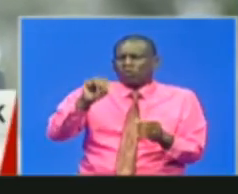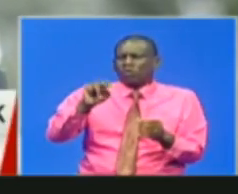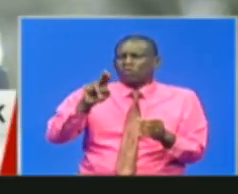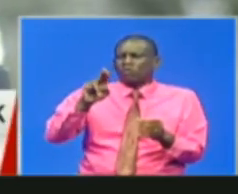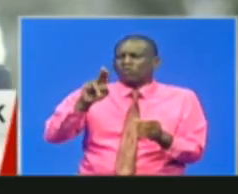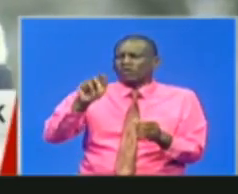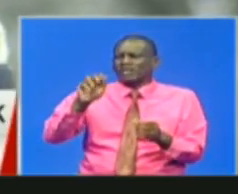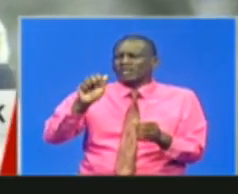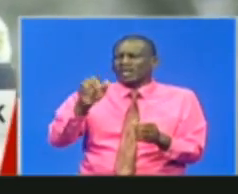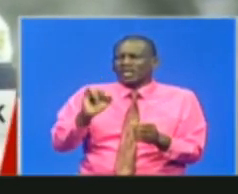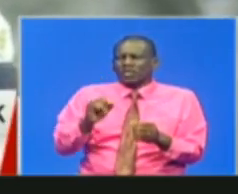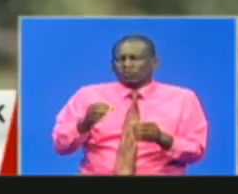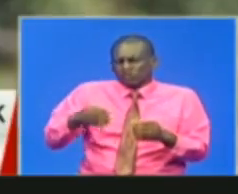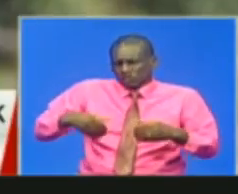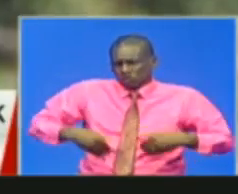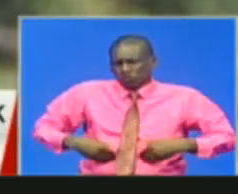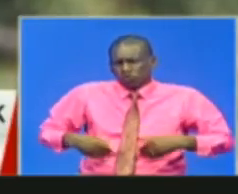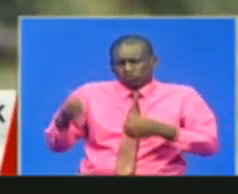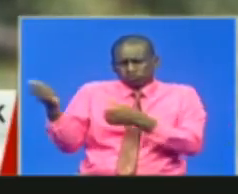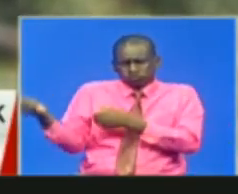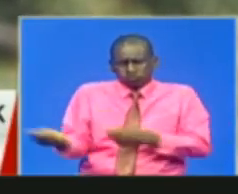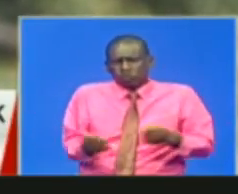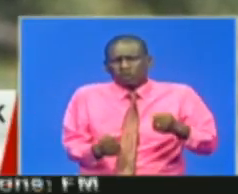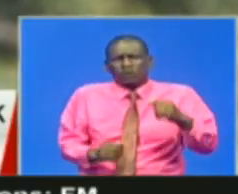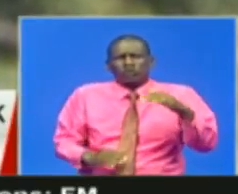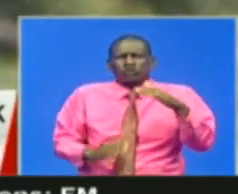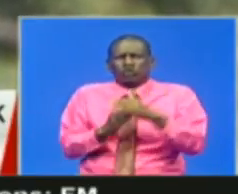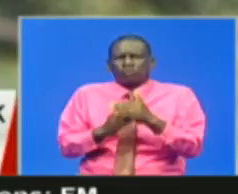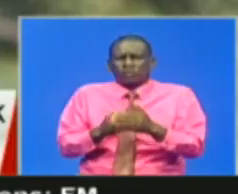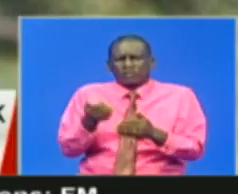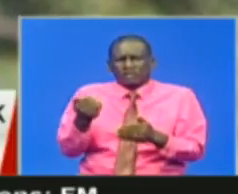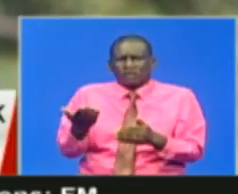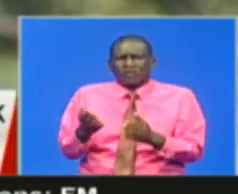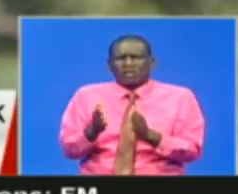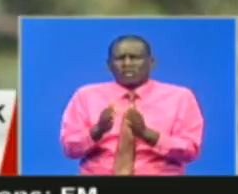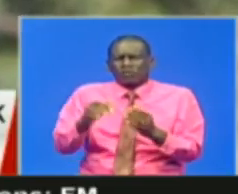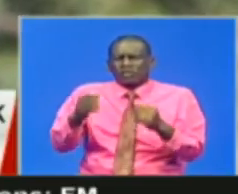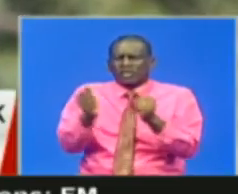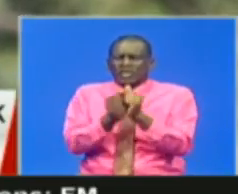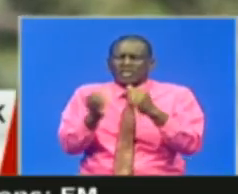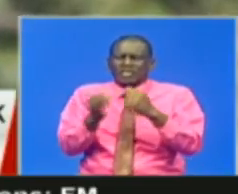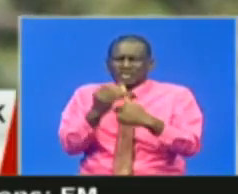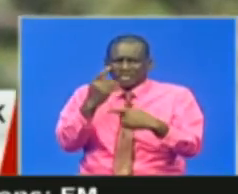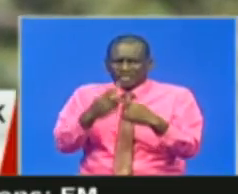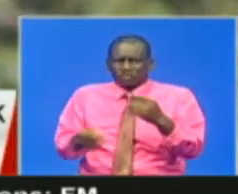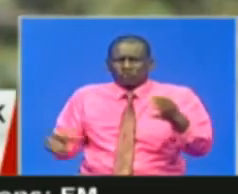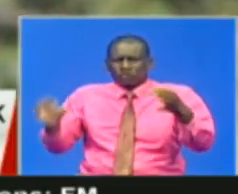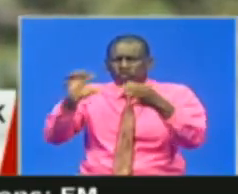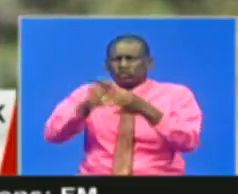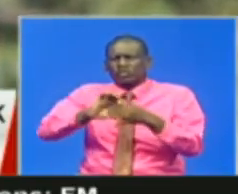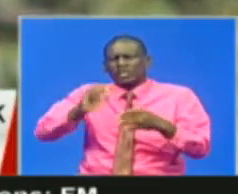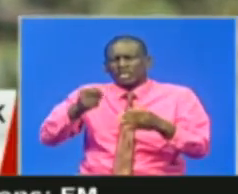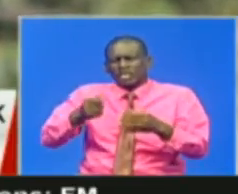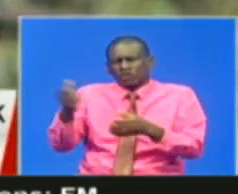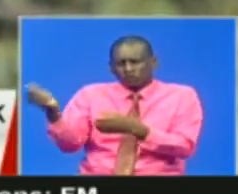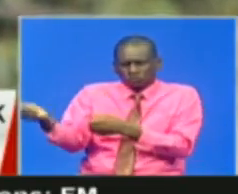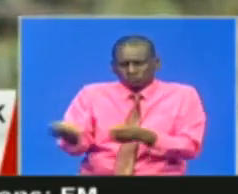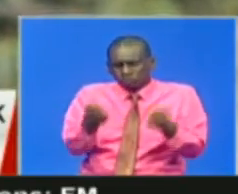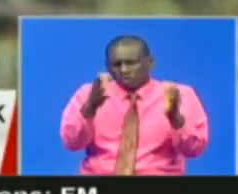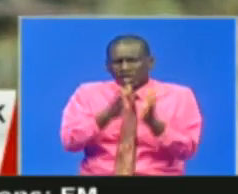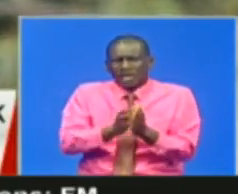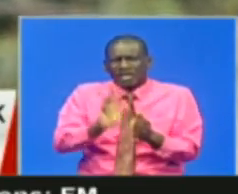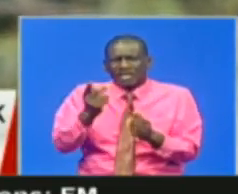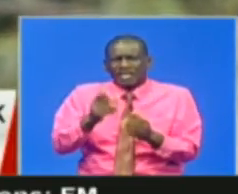named as a Junior Golf Foundation pick, completes the lineup. The 18-year-old joins Kenya Amateur Stroke Play and Kenya Amateur